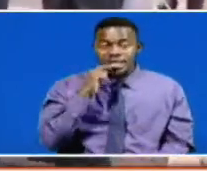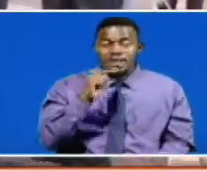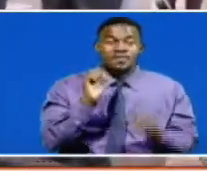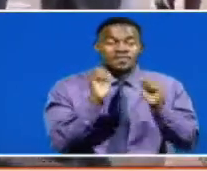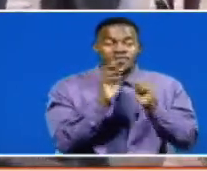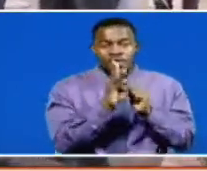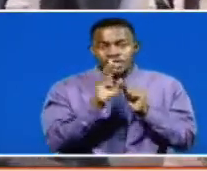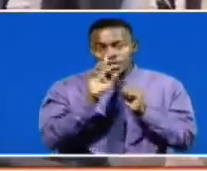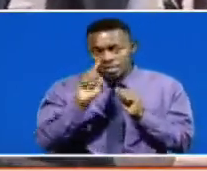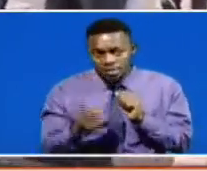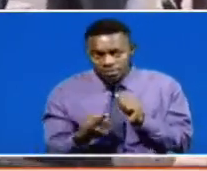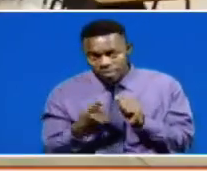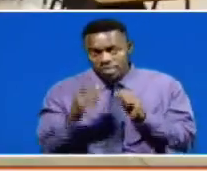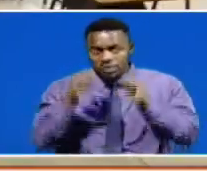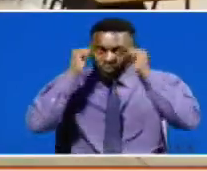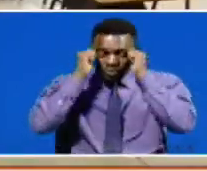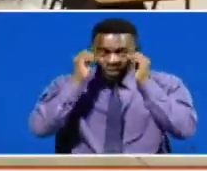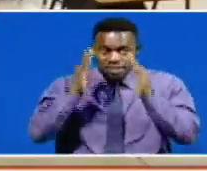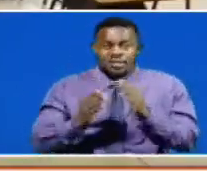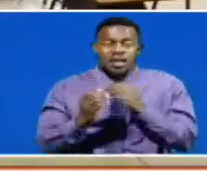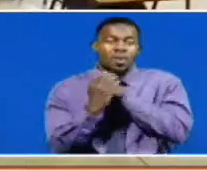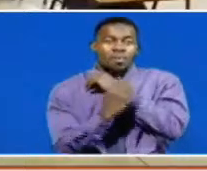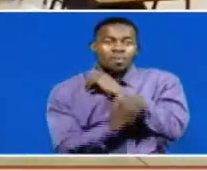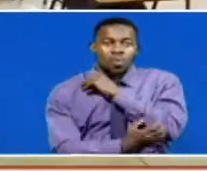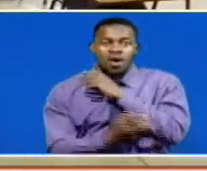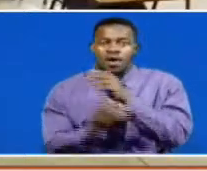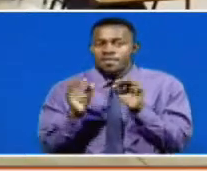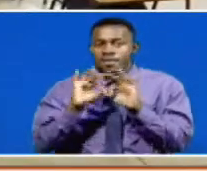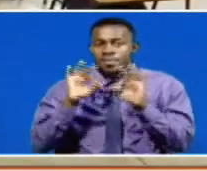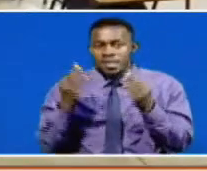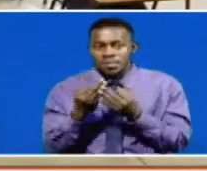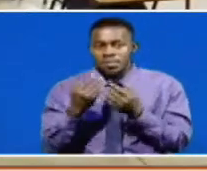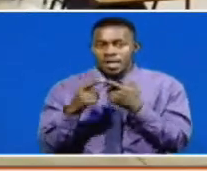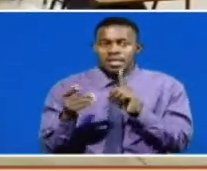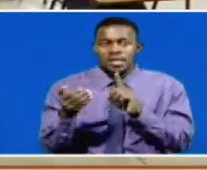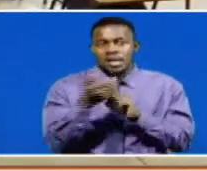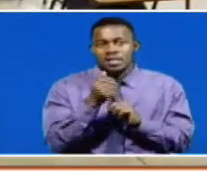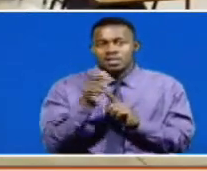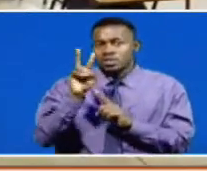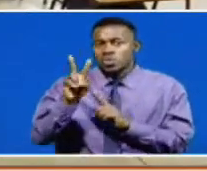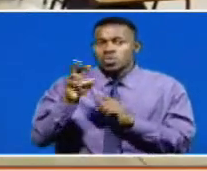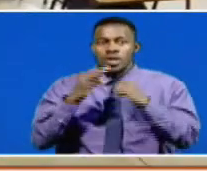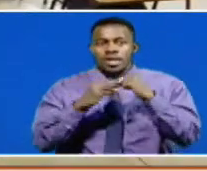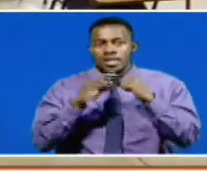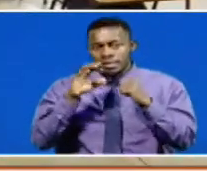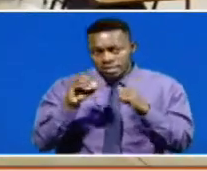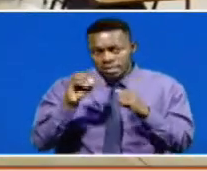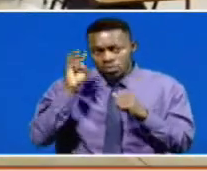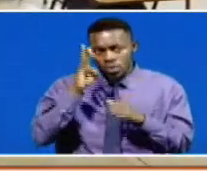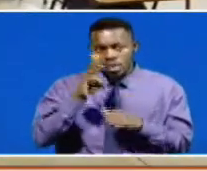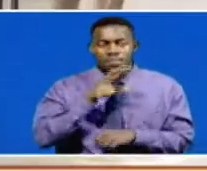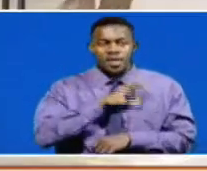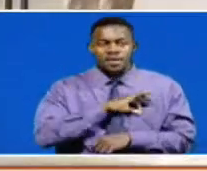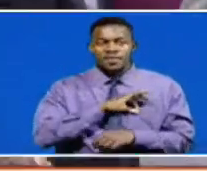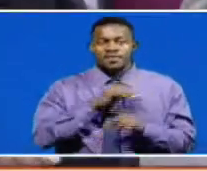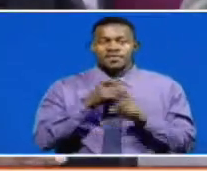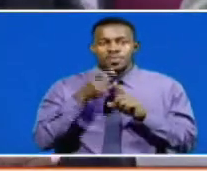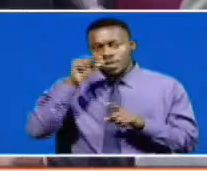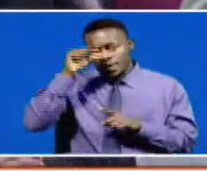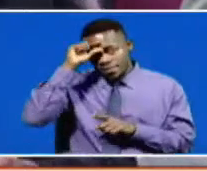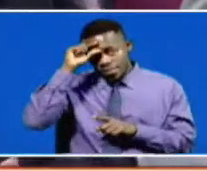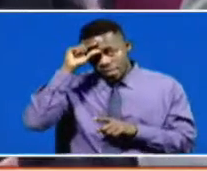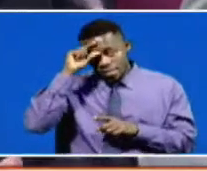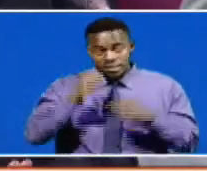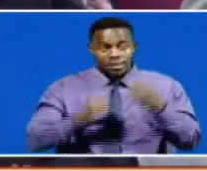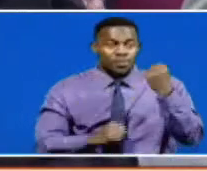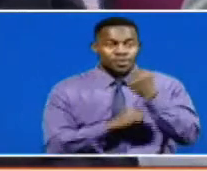14,000 vulnerable and marginalized learners who attained 280 marks and above will benefit from government scholarships. In